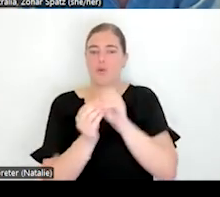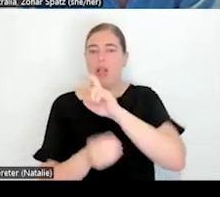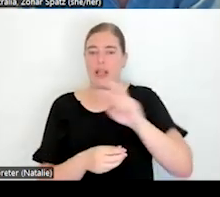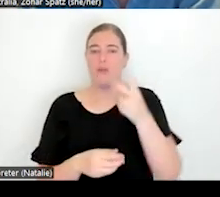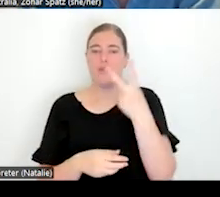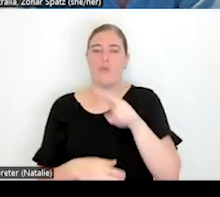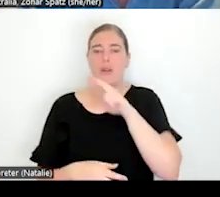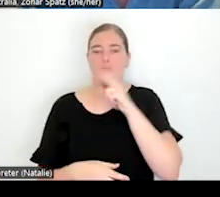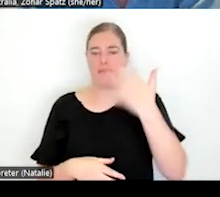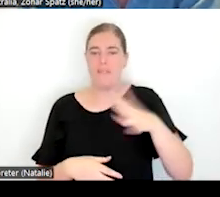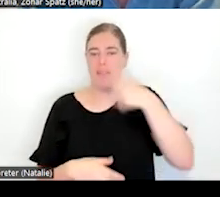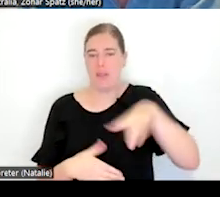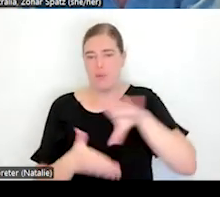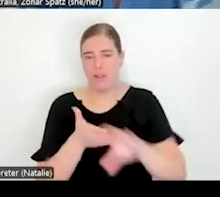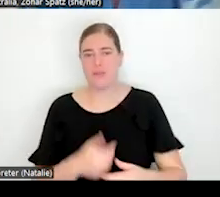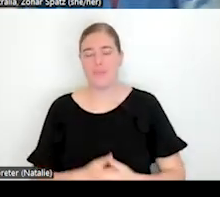$250,000.